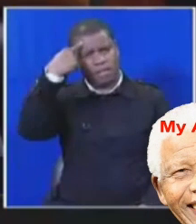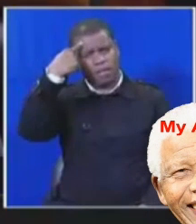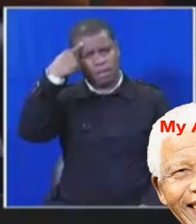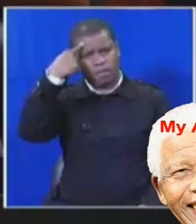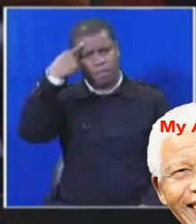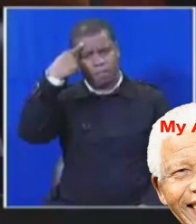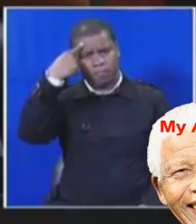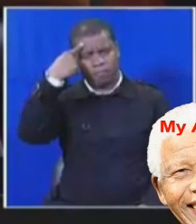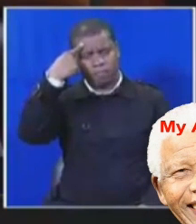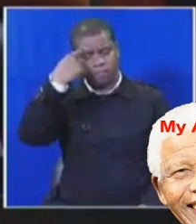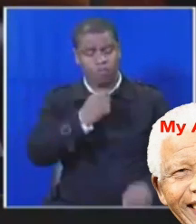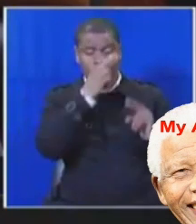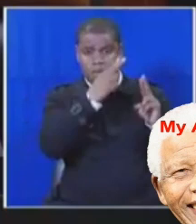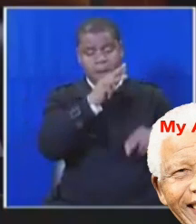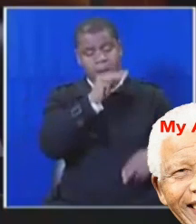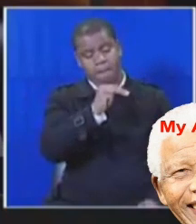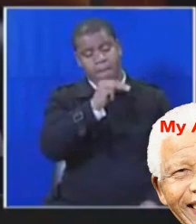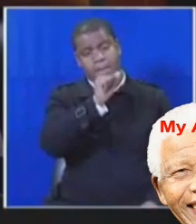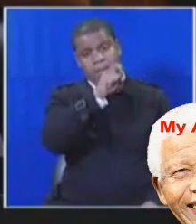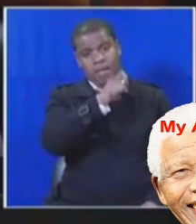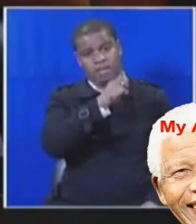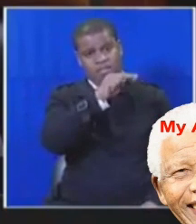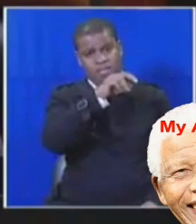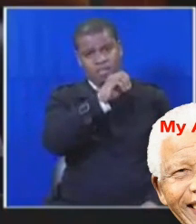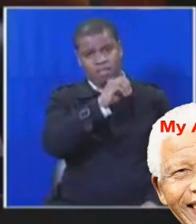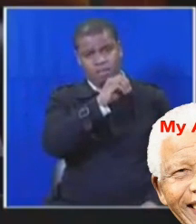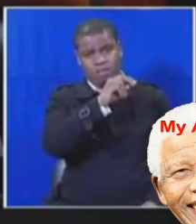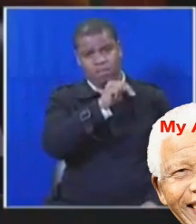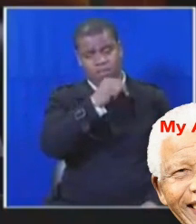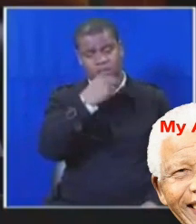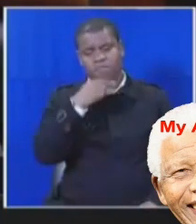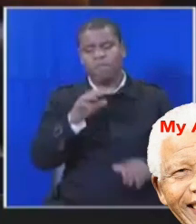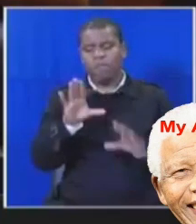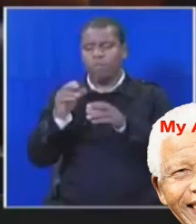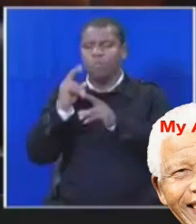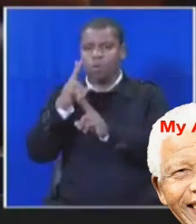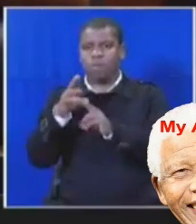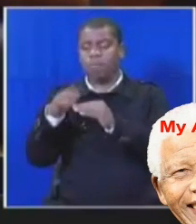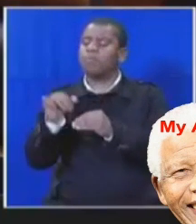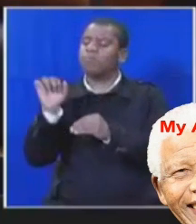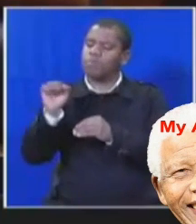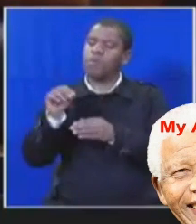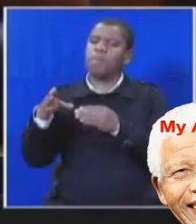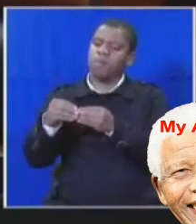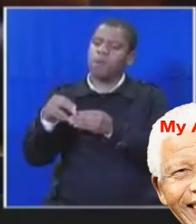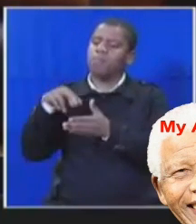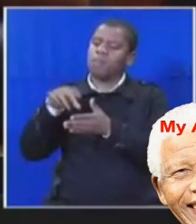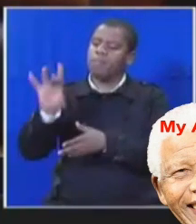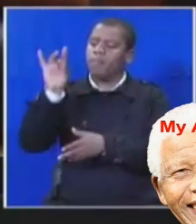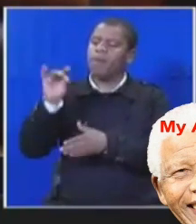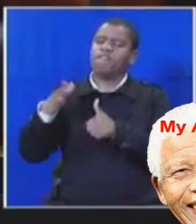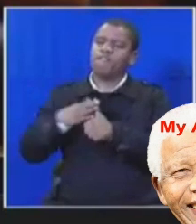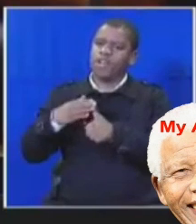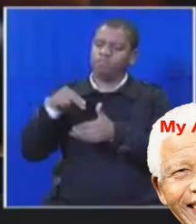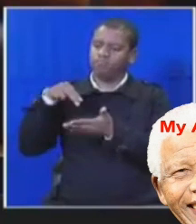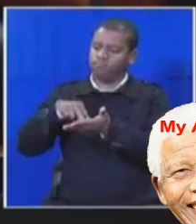Honorable we have Maxine, can you please take your seat? I think we have honorable members. Honorable here. member of the EFF, there was a member whom I've pointed out